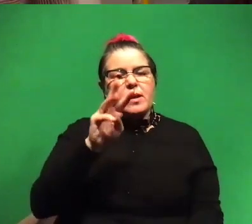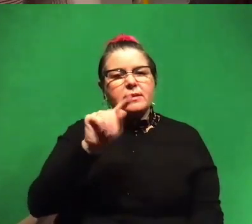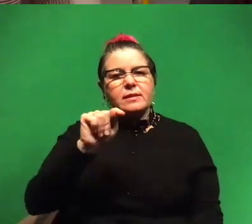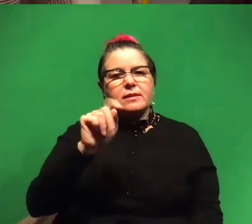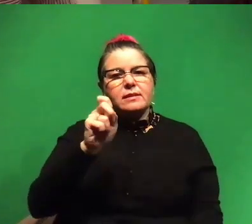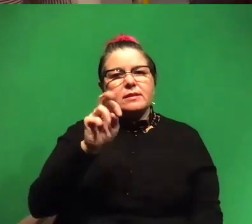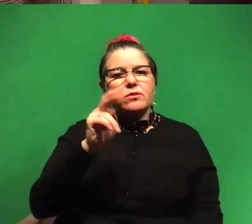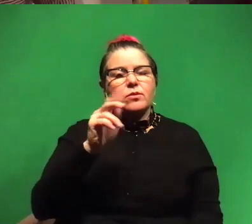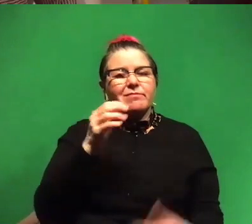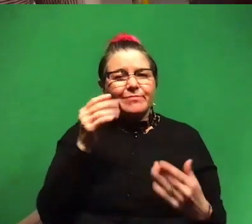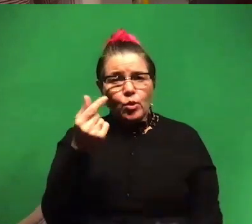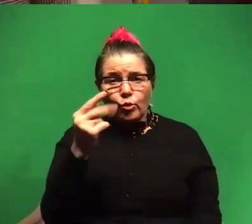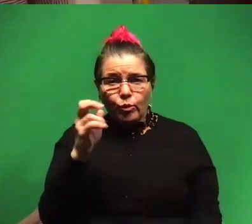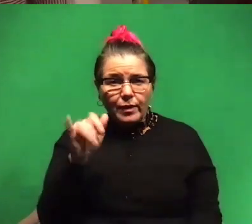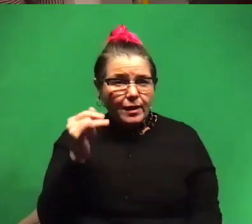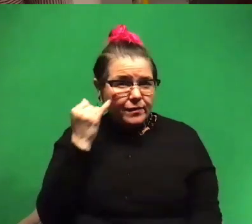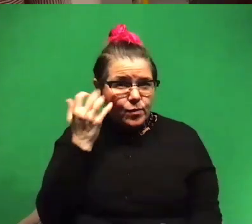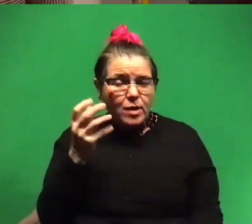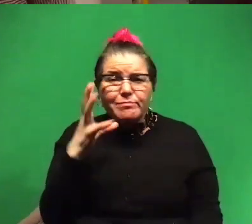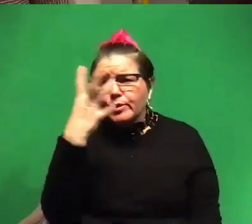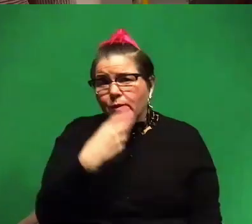can Google it if you want. It's beautiful.